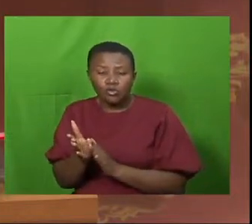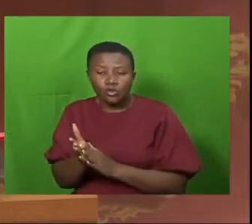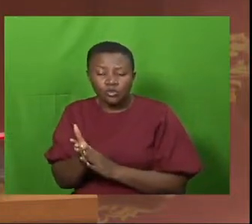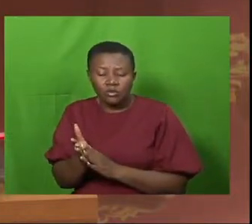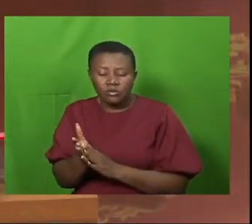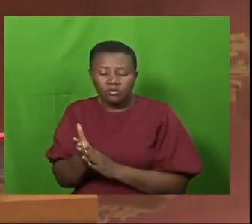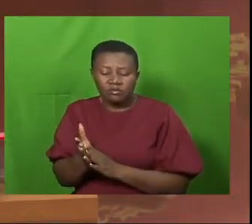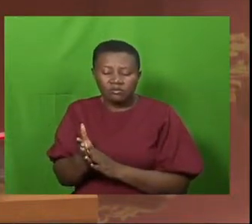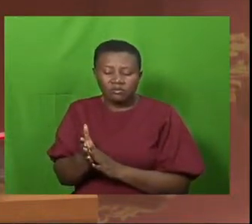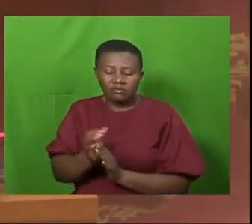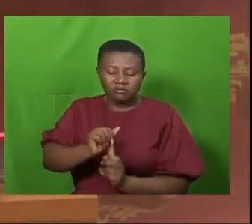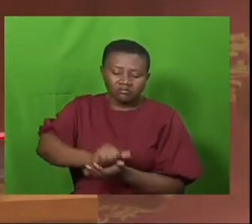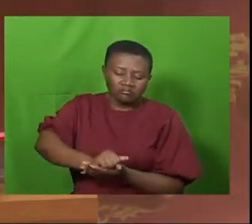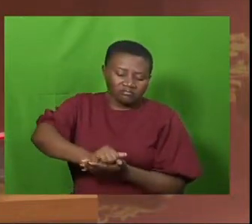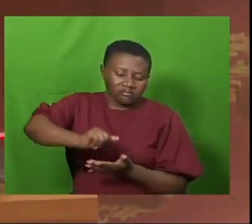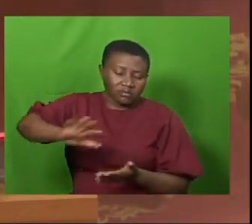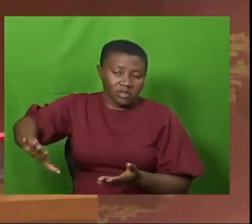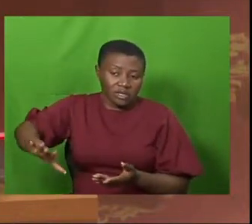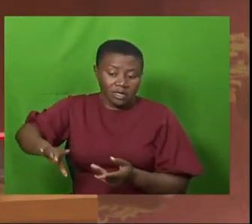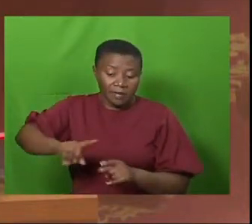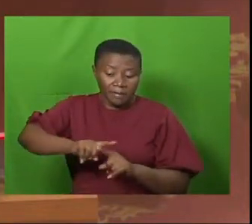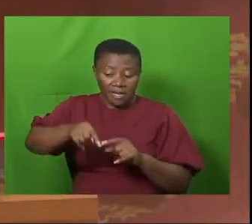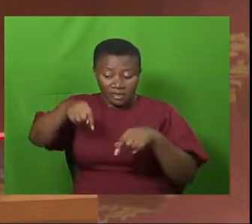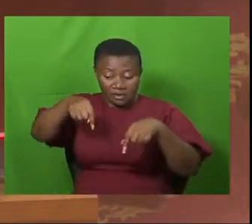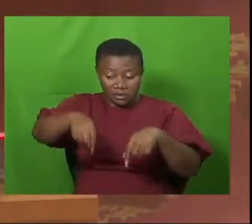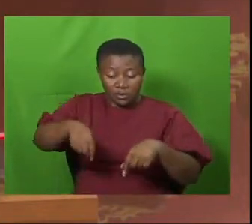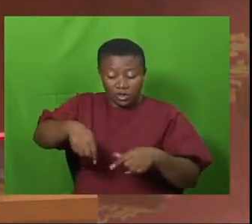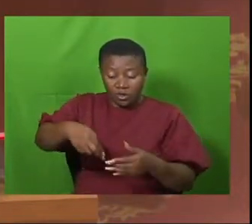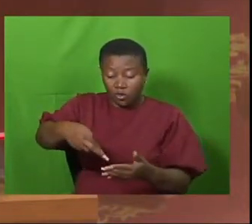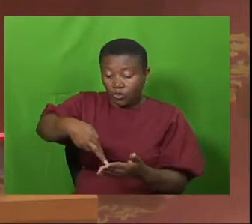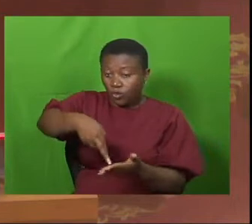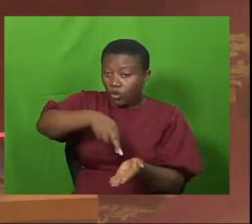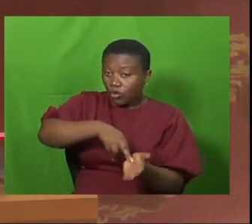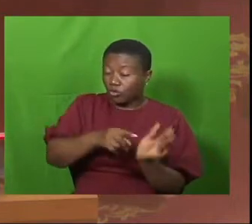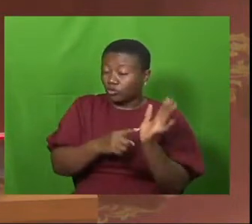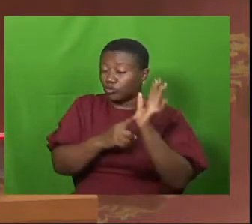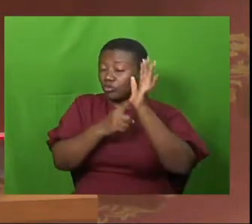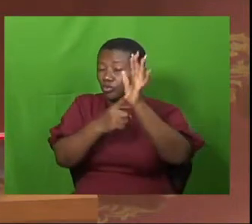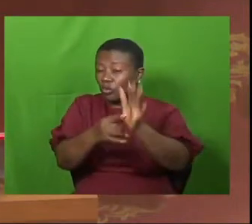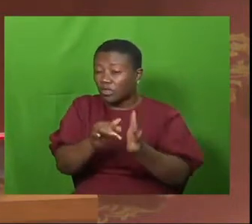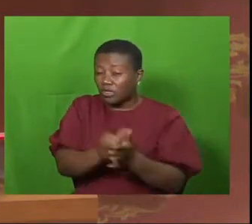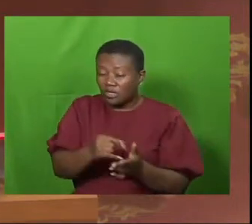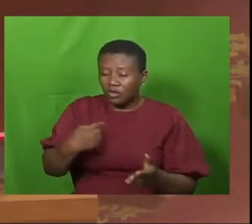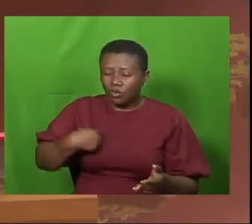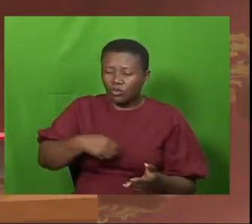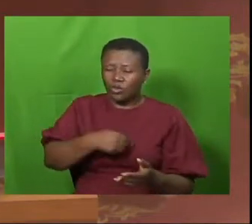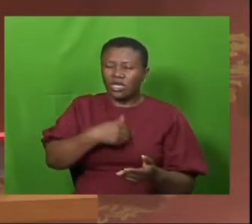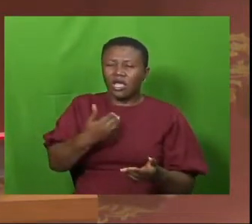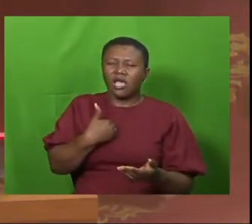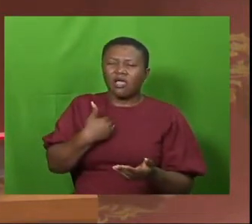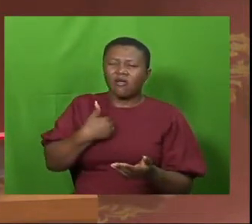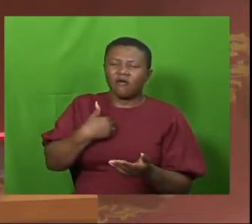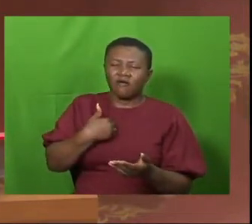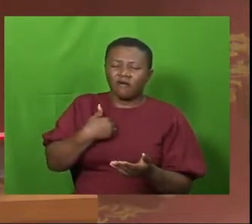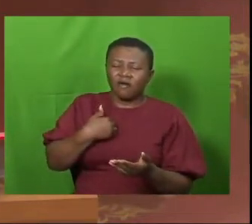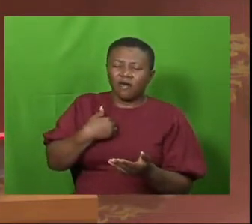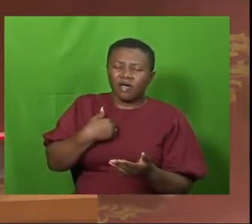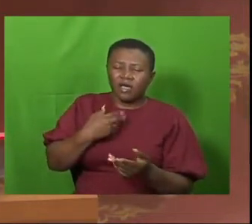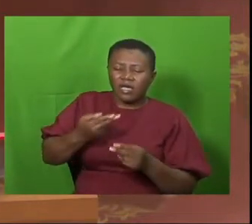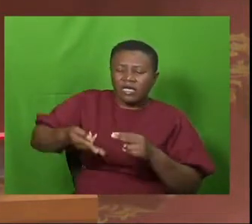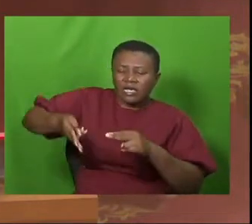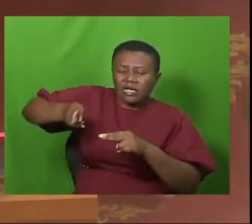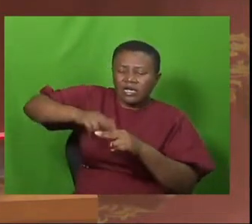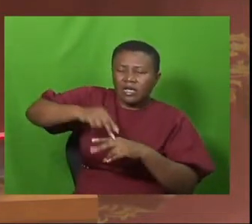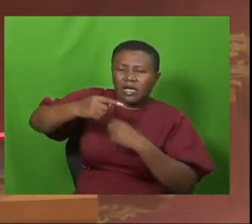today, the records have it that we have witnessed over 400% rise in student